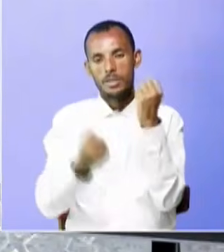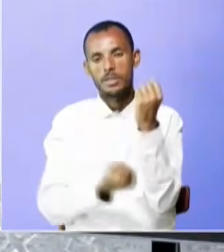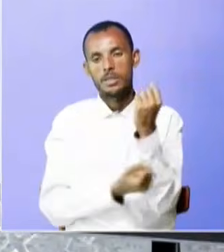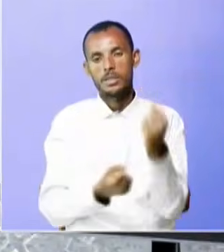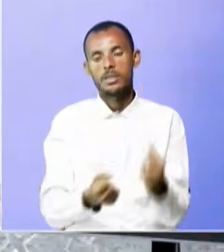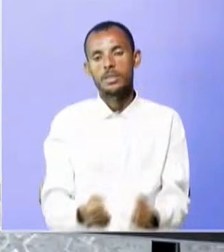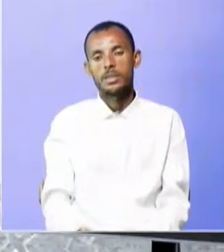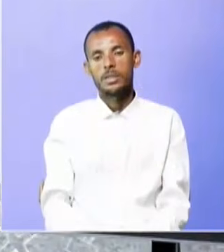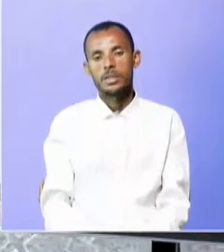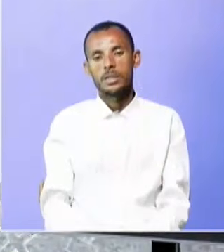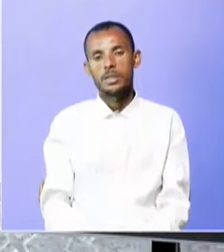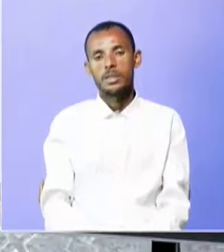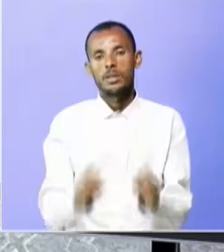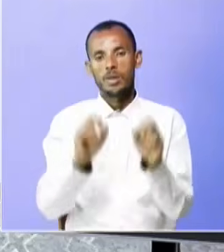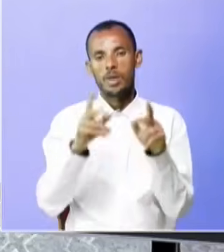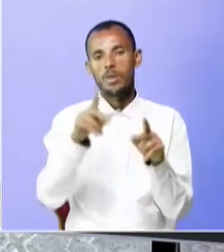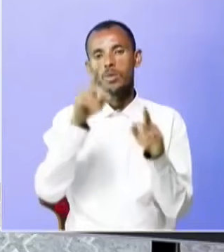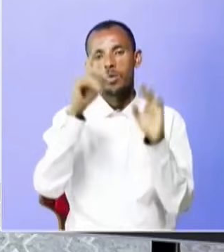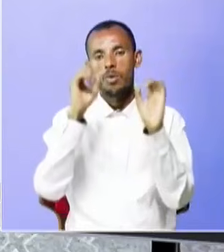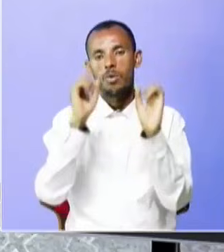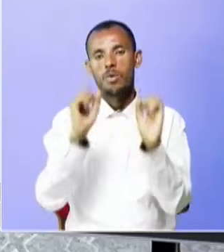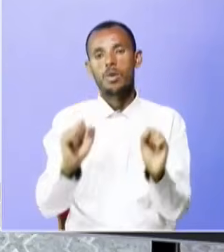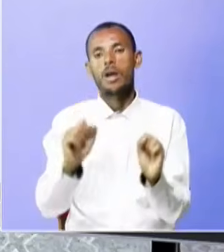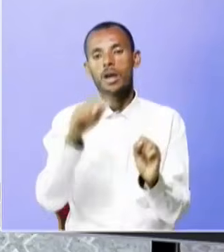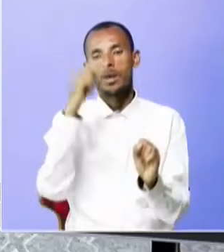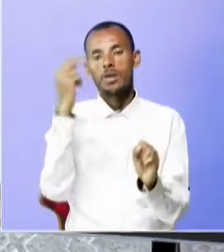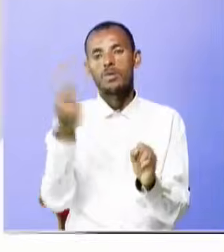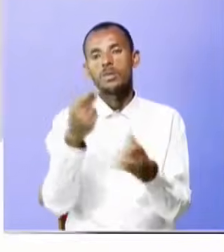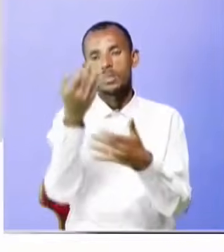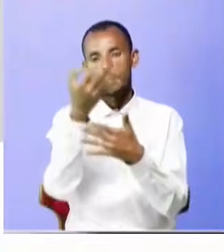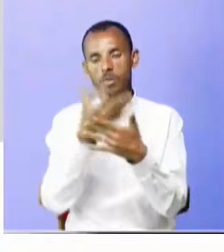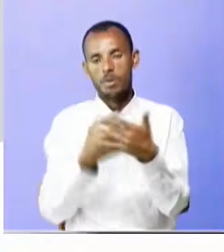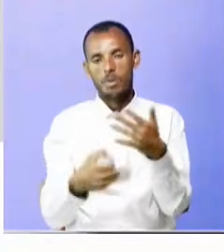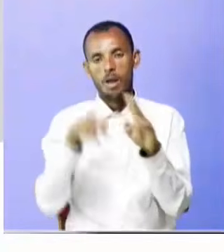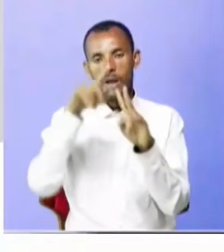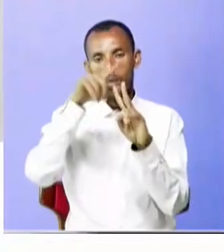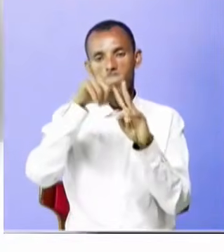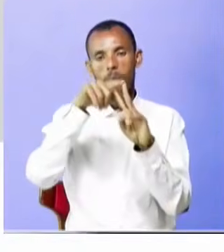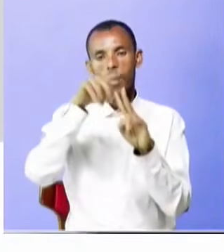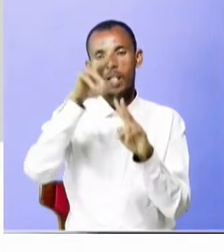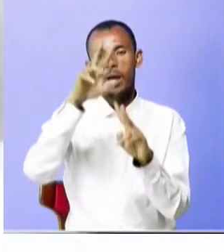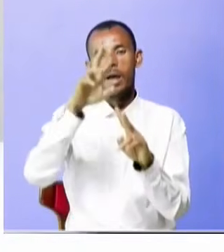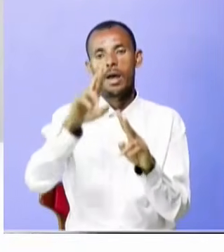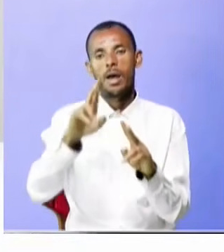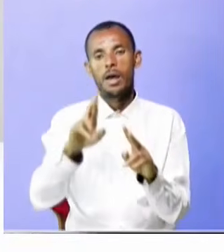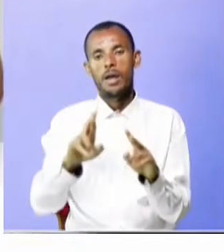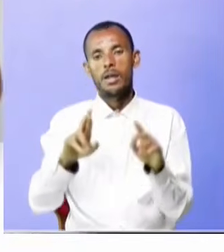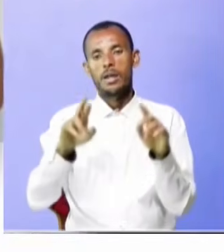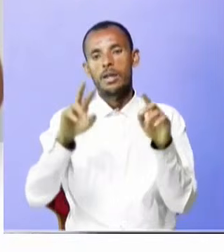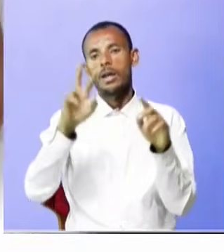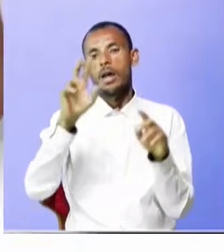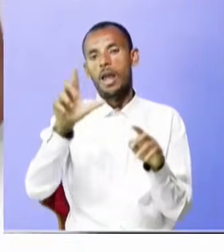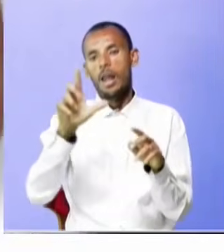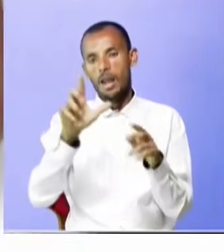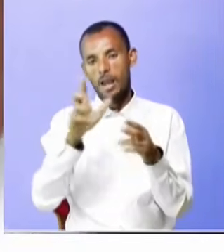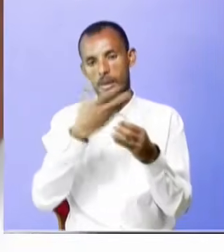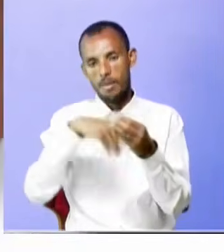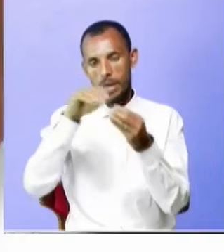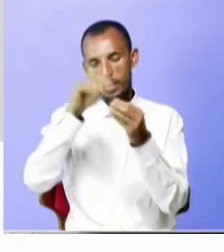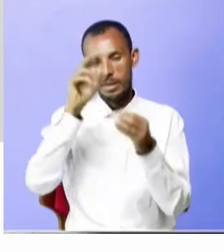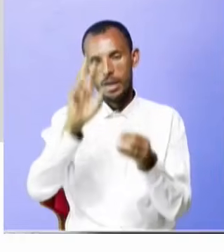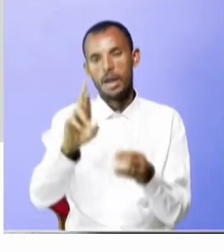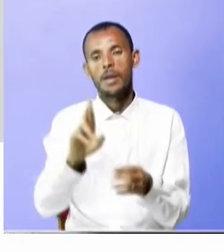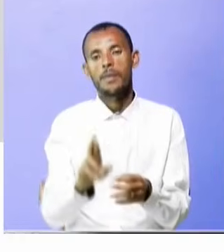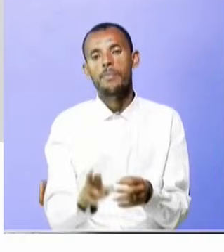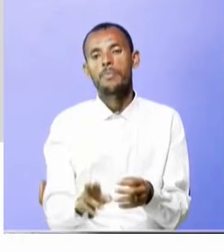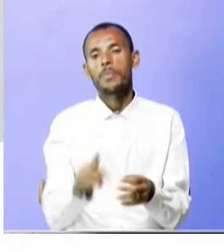Okay, you can use the formula pi r into L plus r, but usually